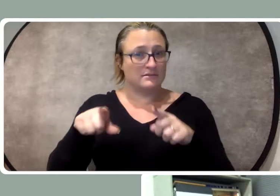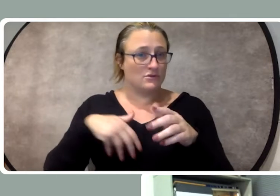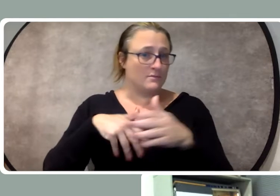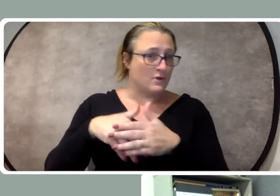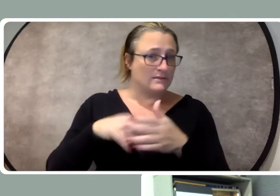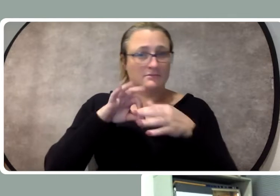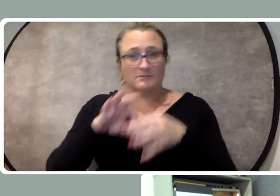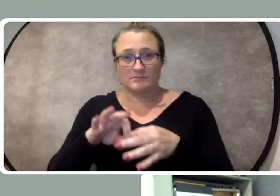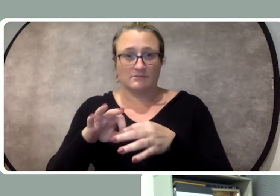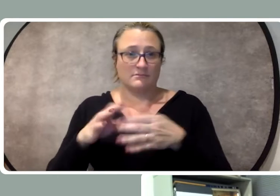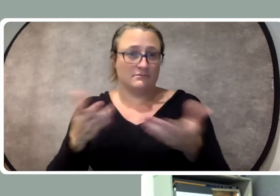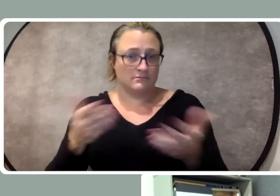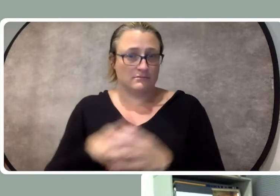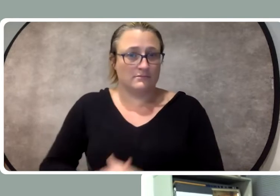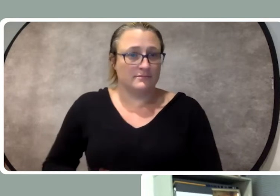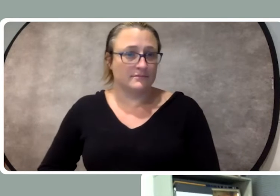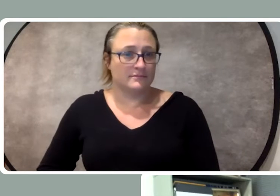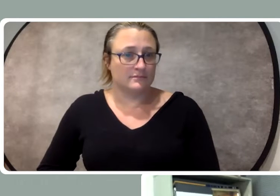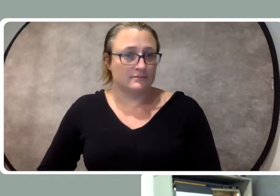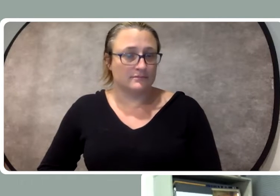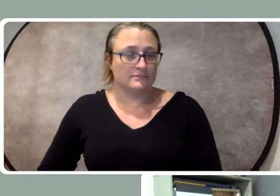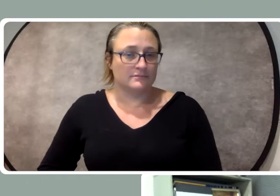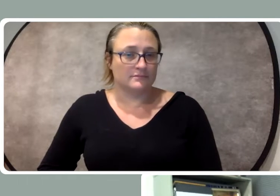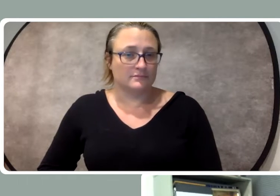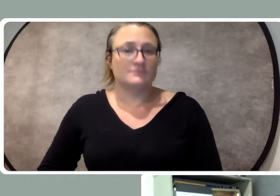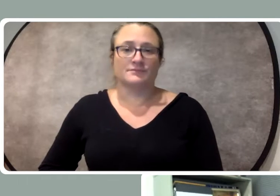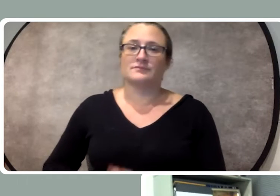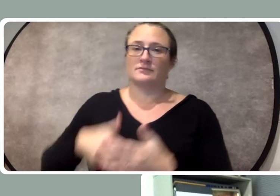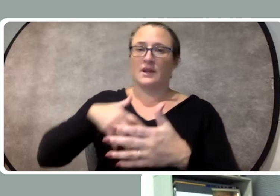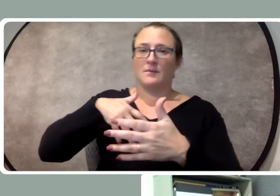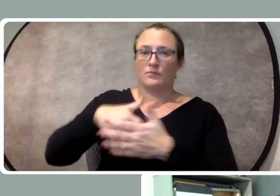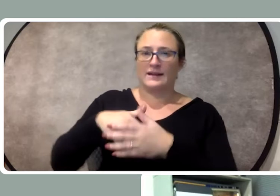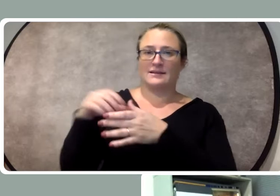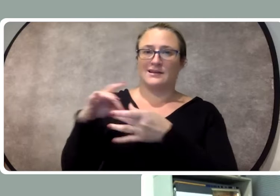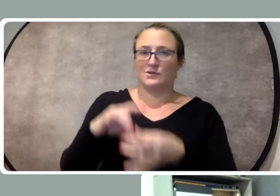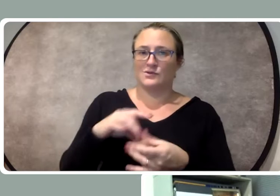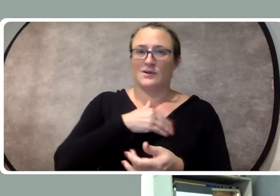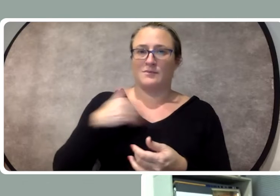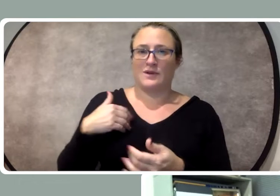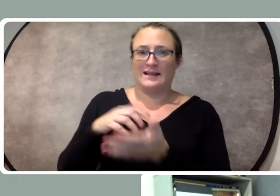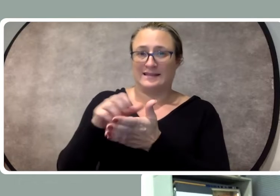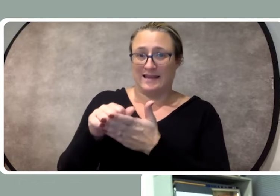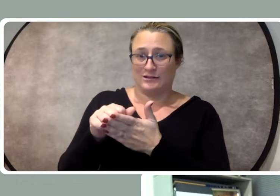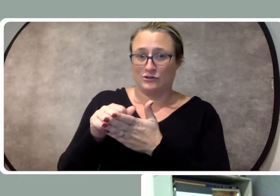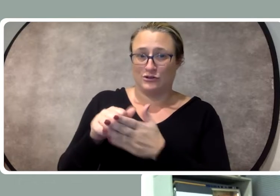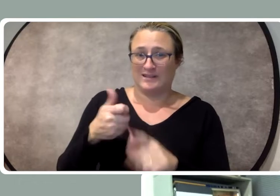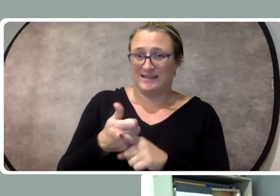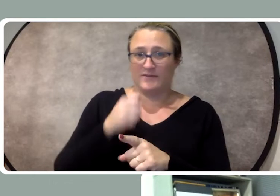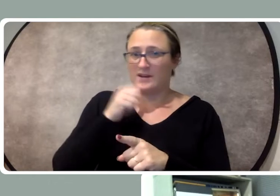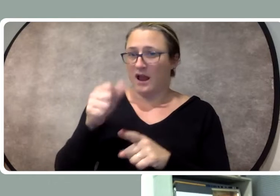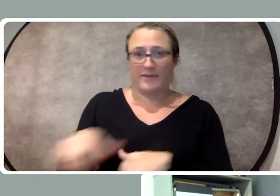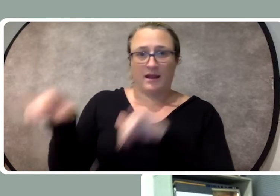pregnancy-associated breast cancer? So pregnancy-associated breast cancer in itself is not that